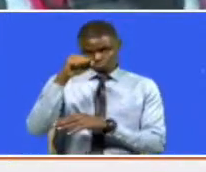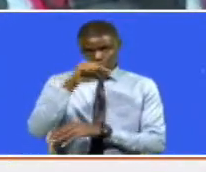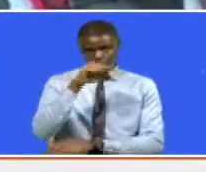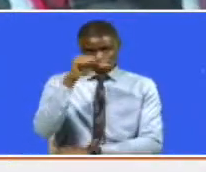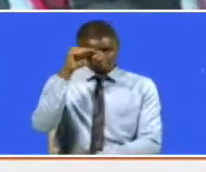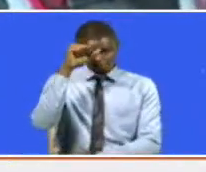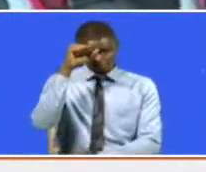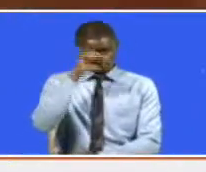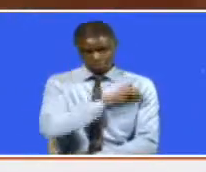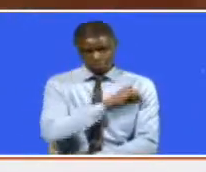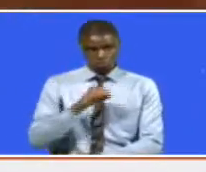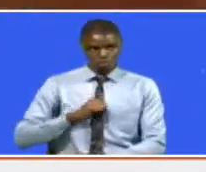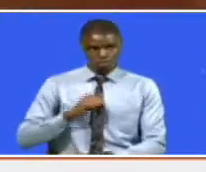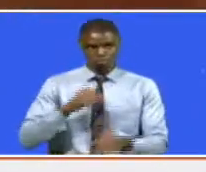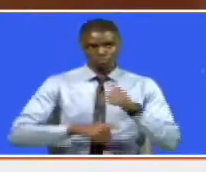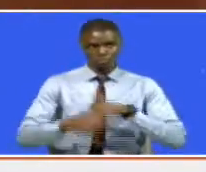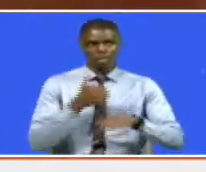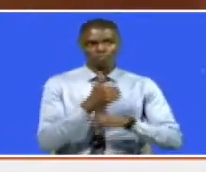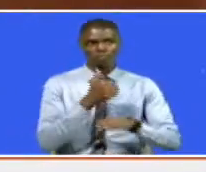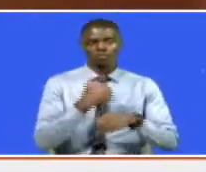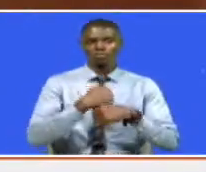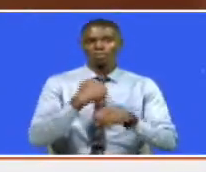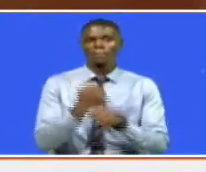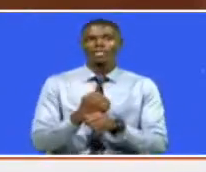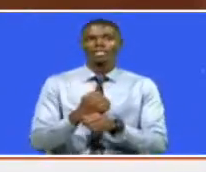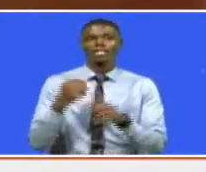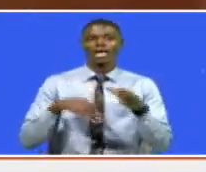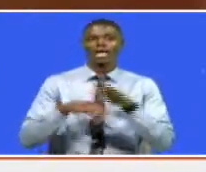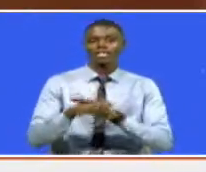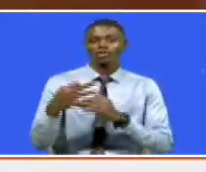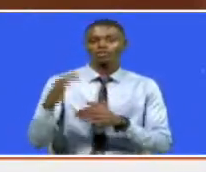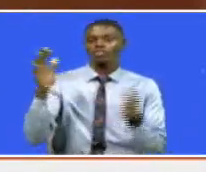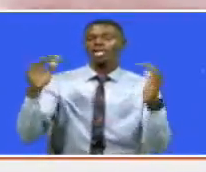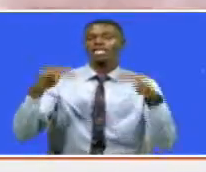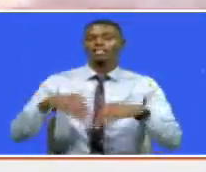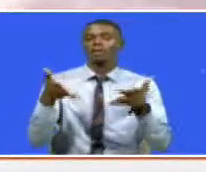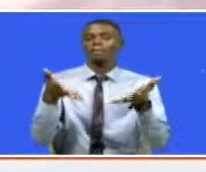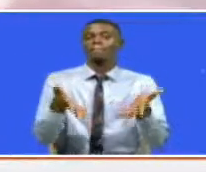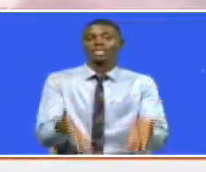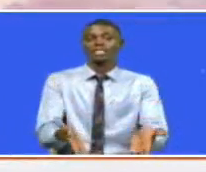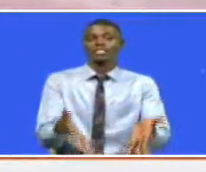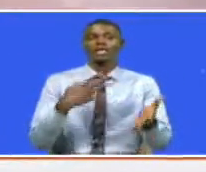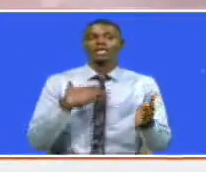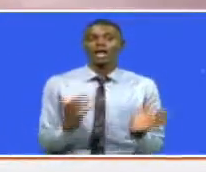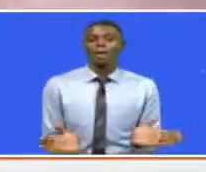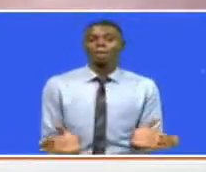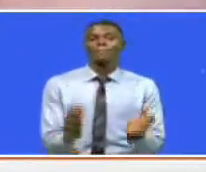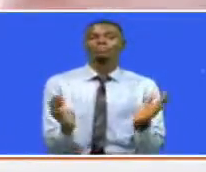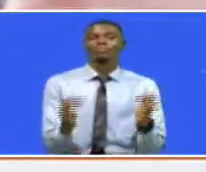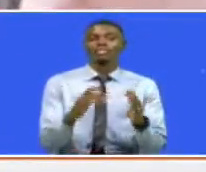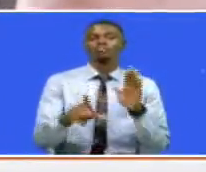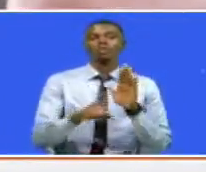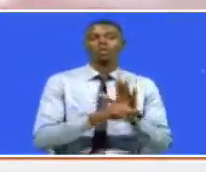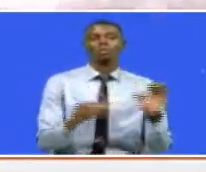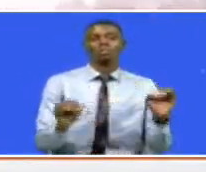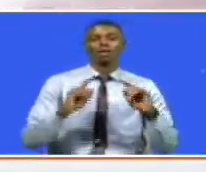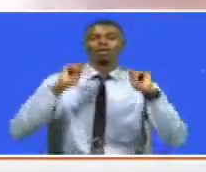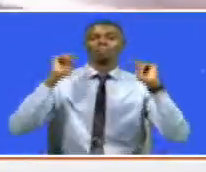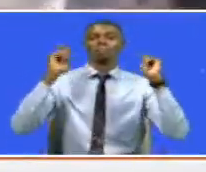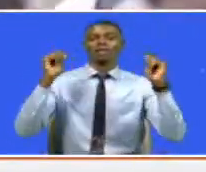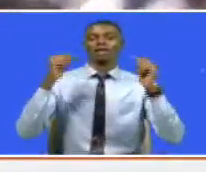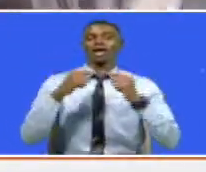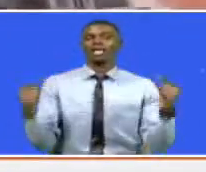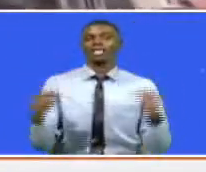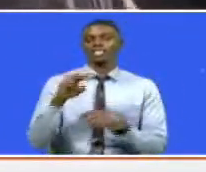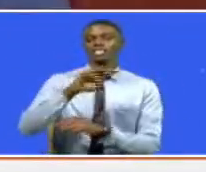county organs. She's also accused of making forceful entry into the assembly precincts and mobilizing unlawful riots against